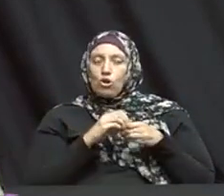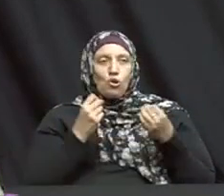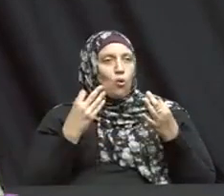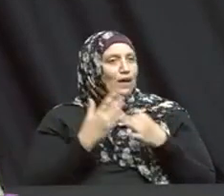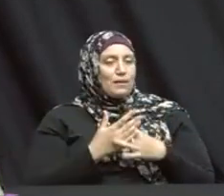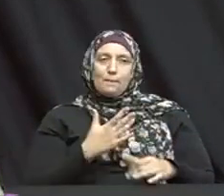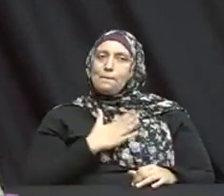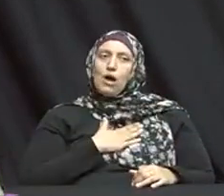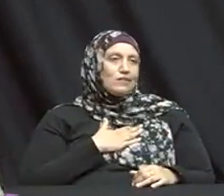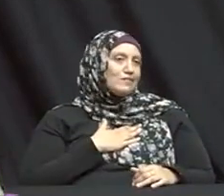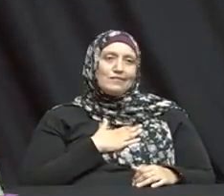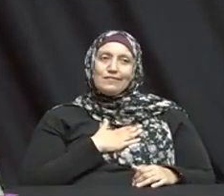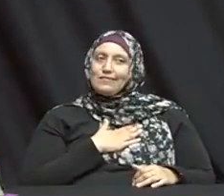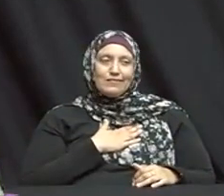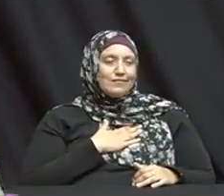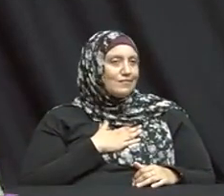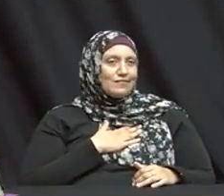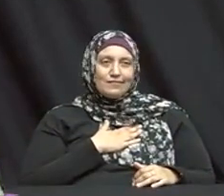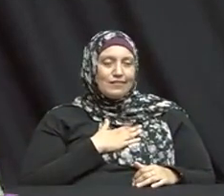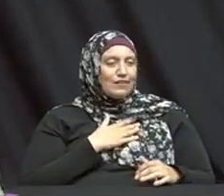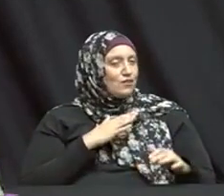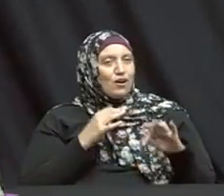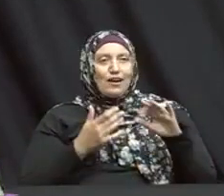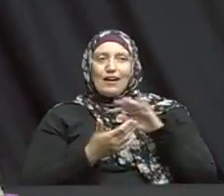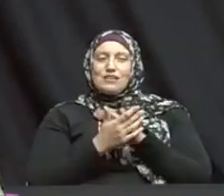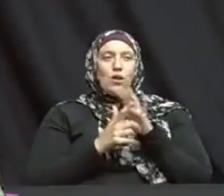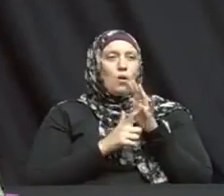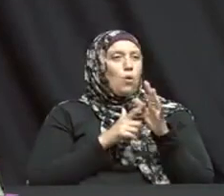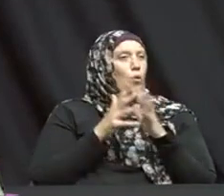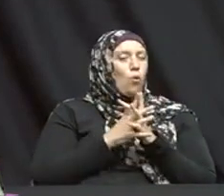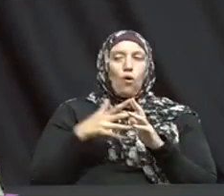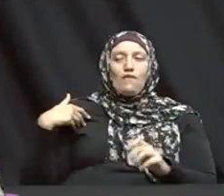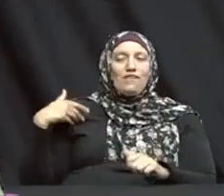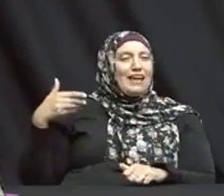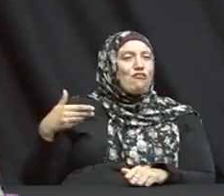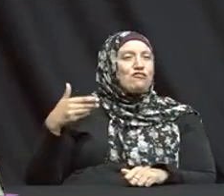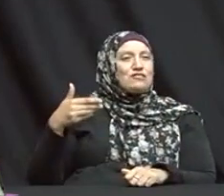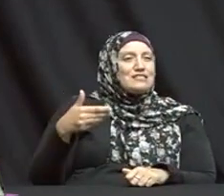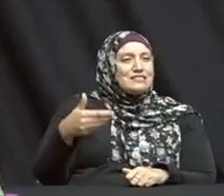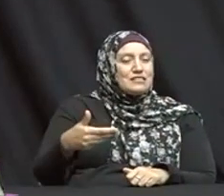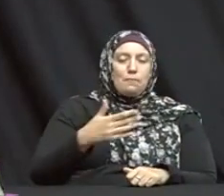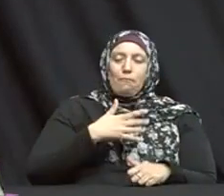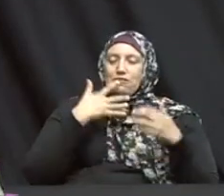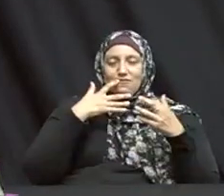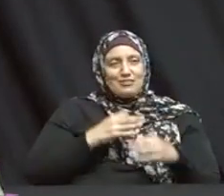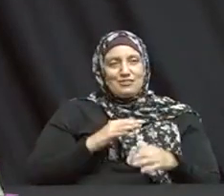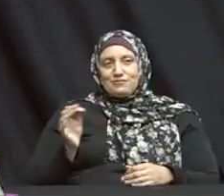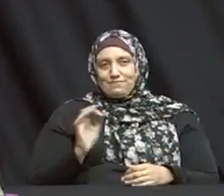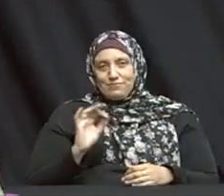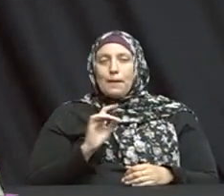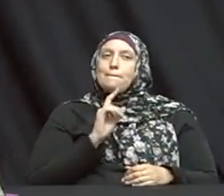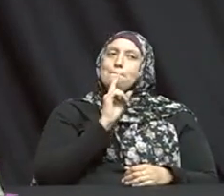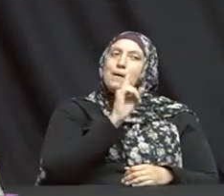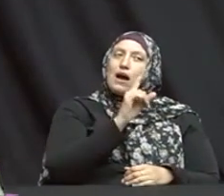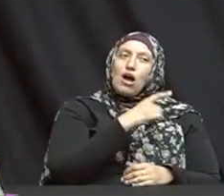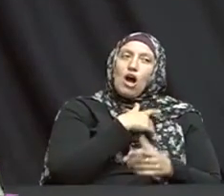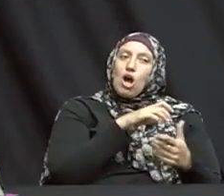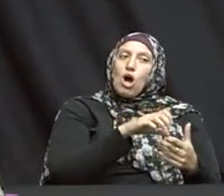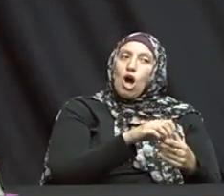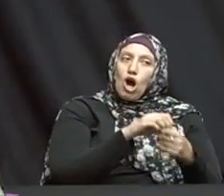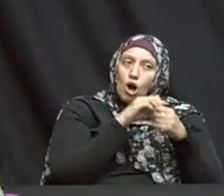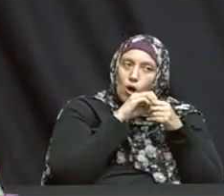Therefore, doesn't go under the law of inheritance because it's not mine to be decided. Whereas something that I own, even if I don't have at the